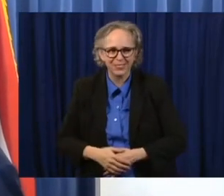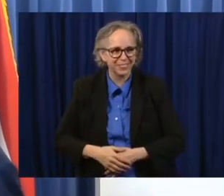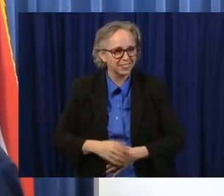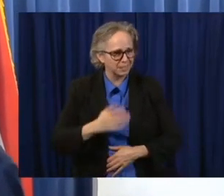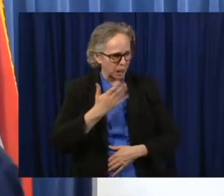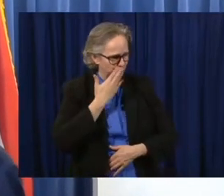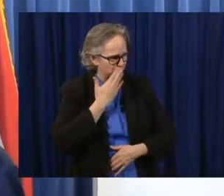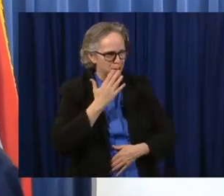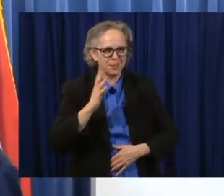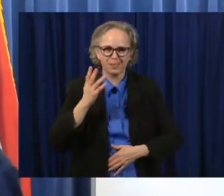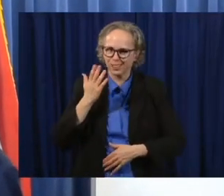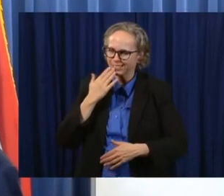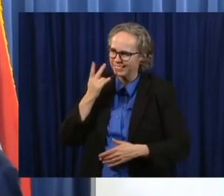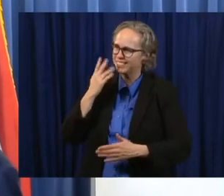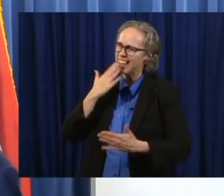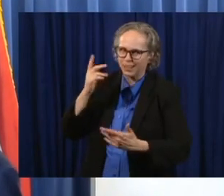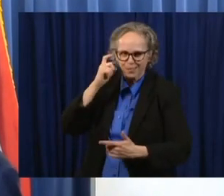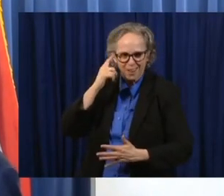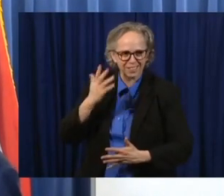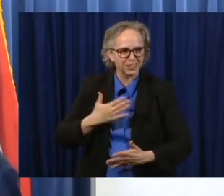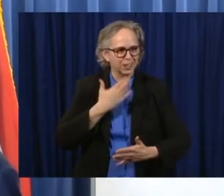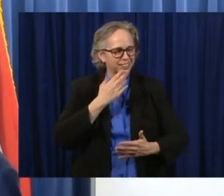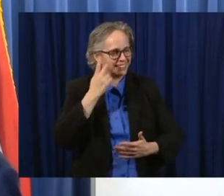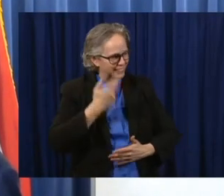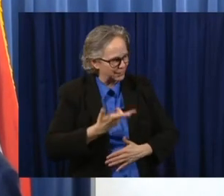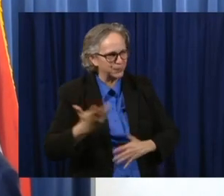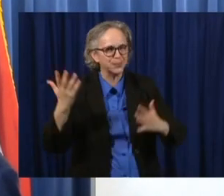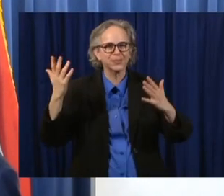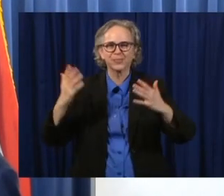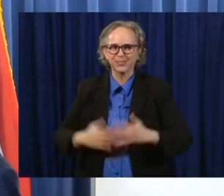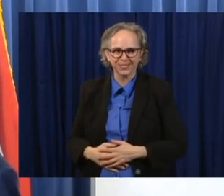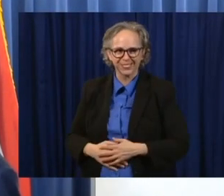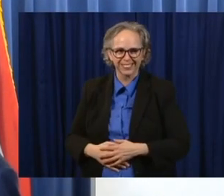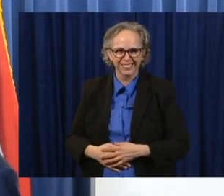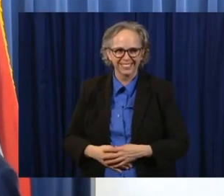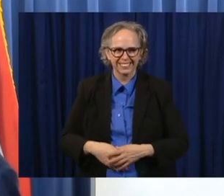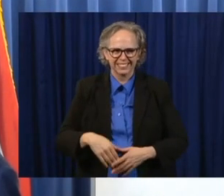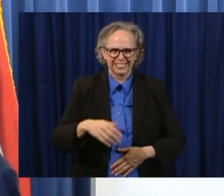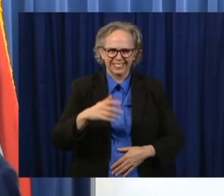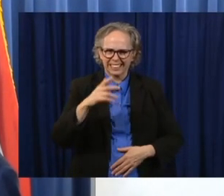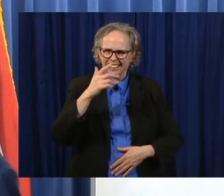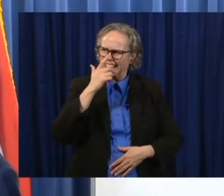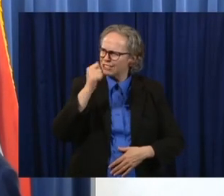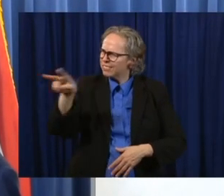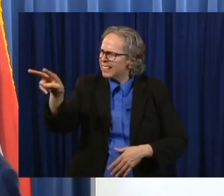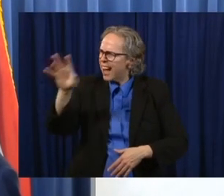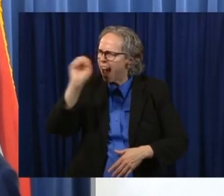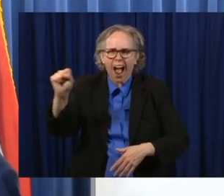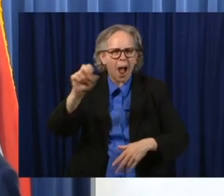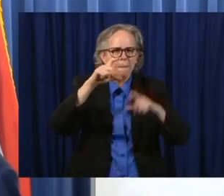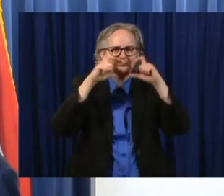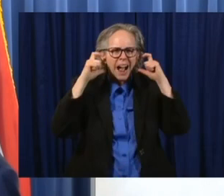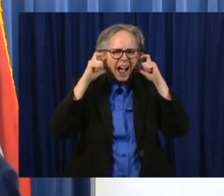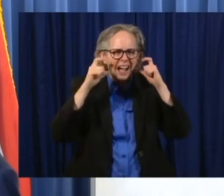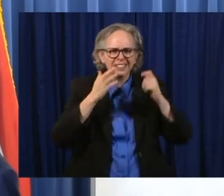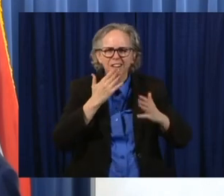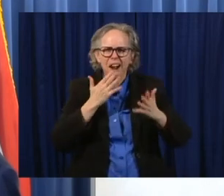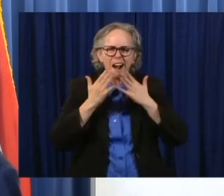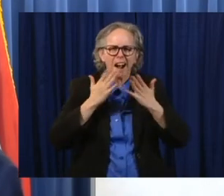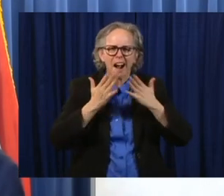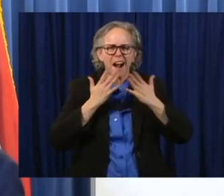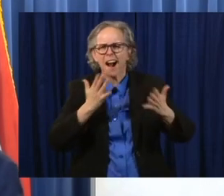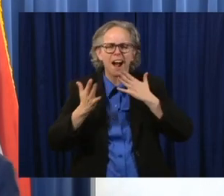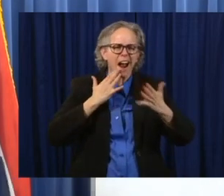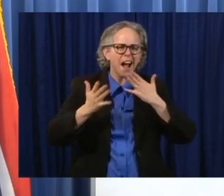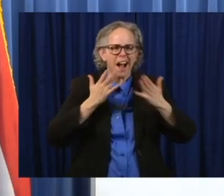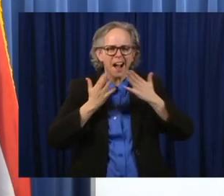Thank you, Governor. Good to see you. You have a pretty lively mass there, I see. Pretty colorful. Absolutely. We should all be wearing them in